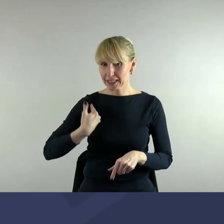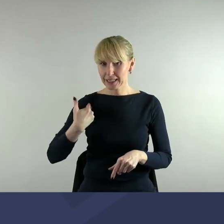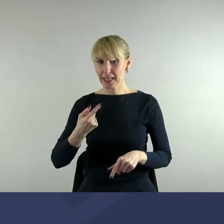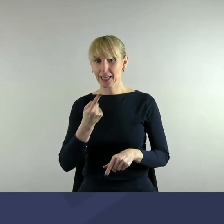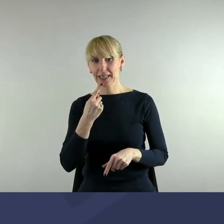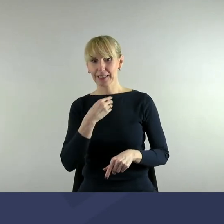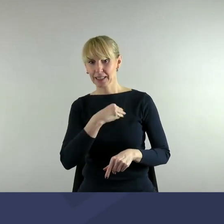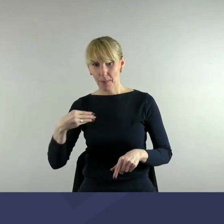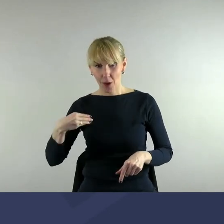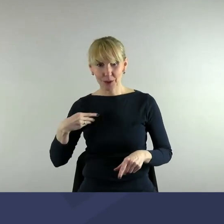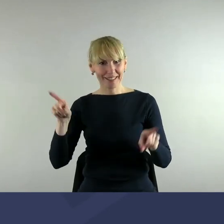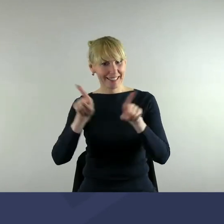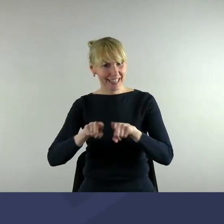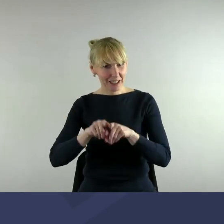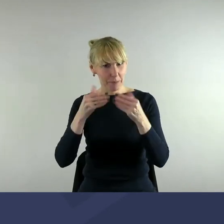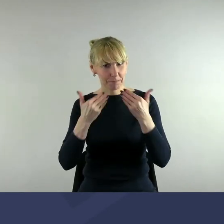English language.